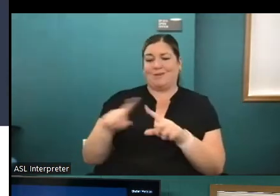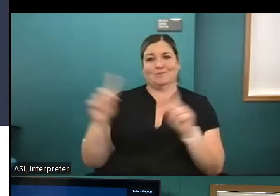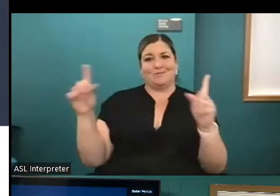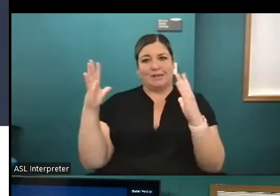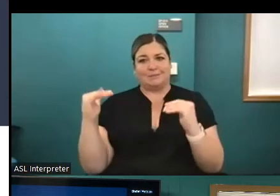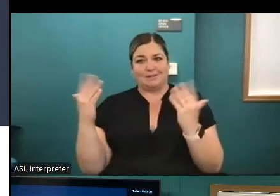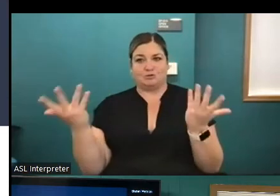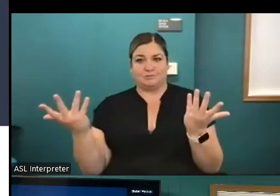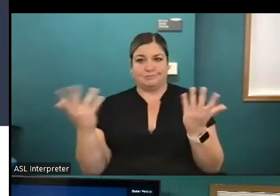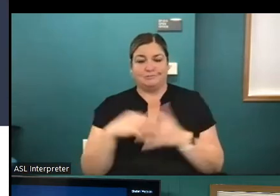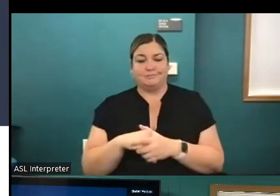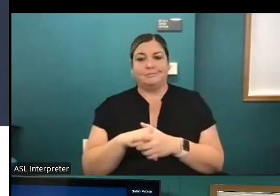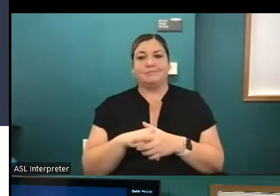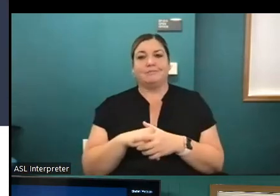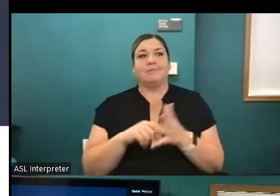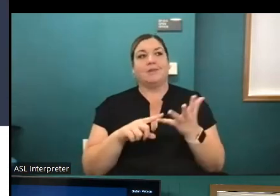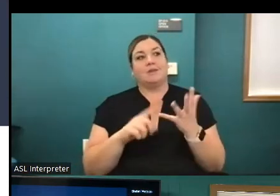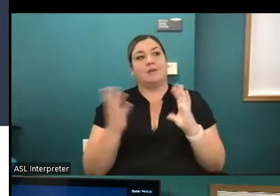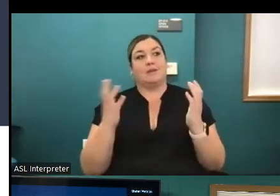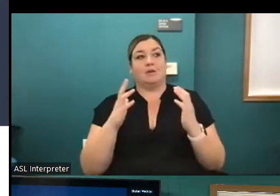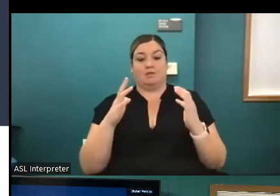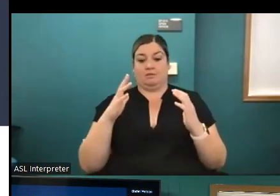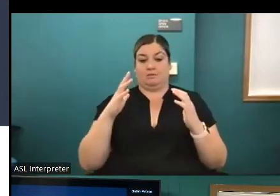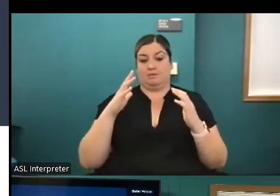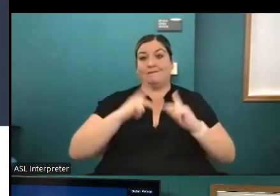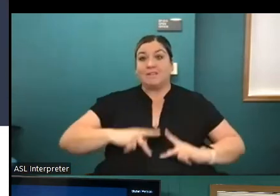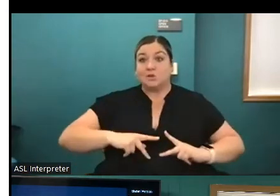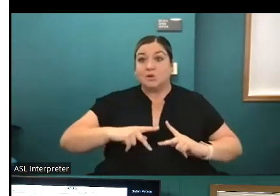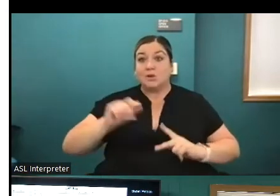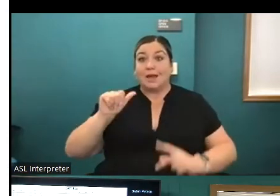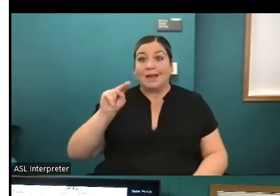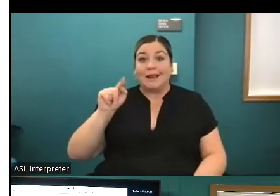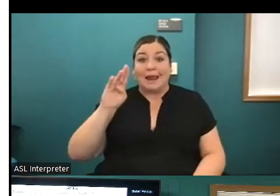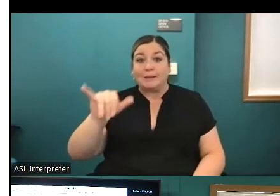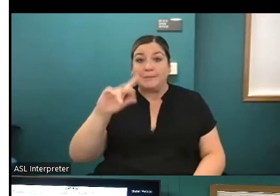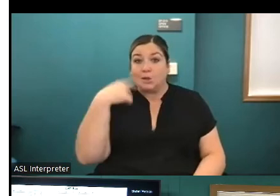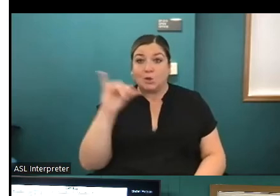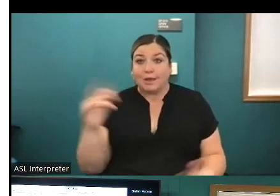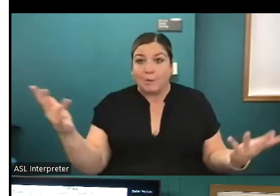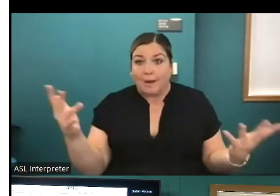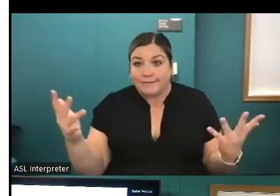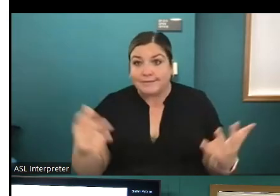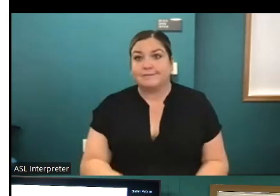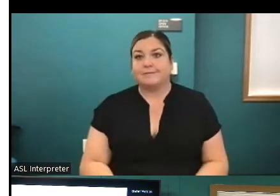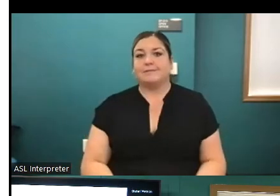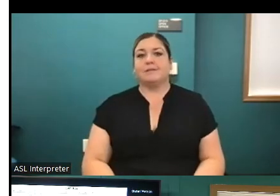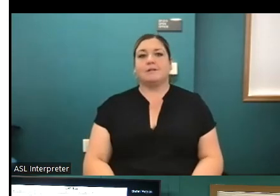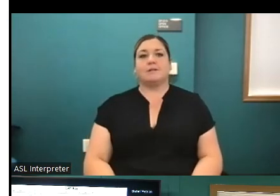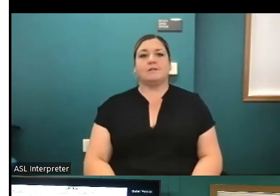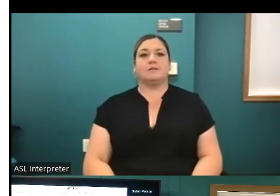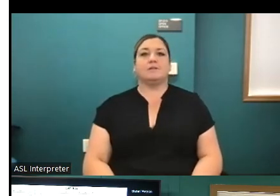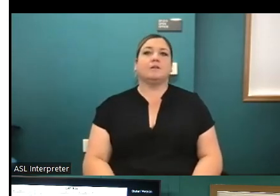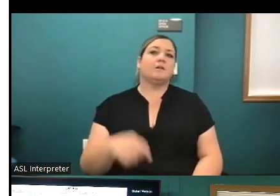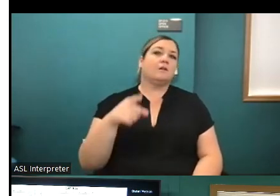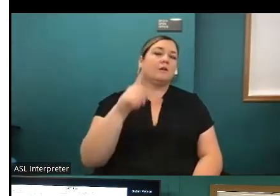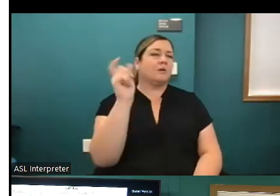Versus, what's their anatomy like? Actually, I think all of this is on the next slide. Oh, never mind. Can I ask a quick question though? So like when